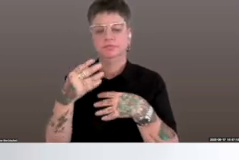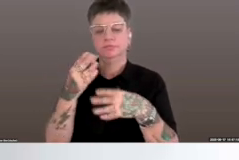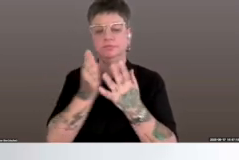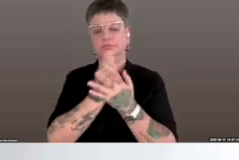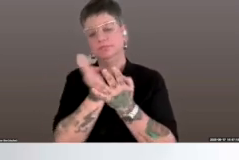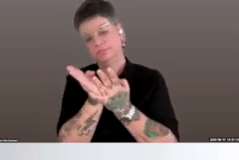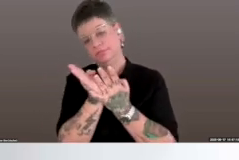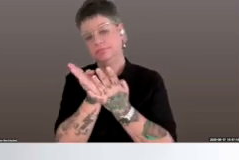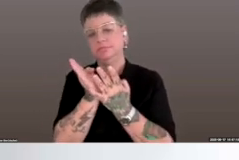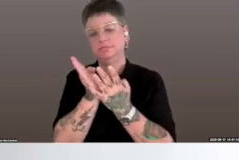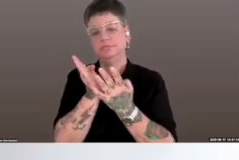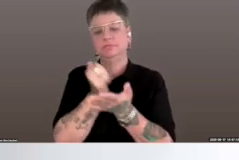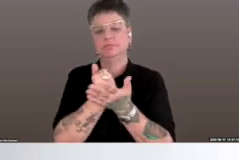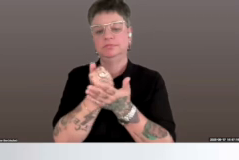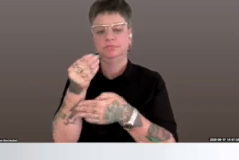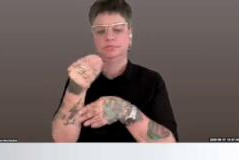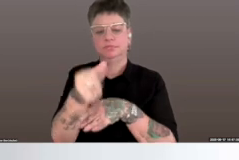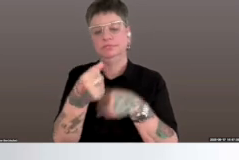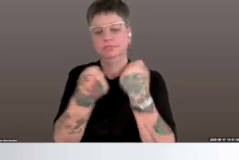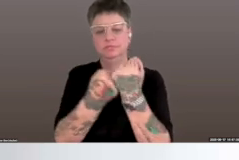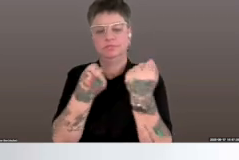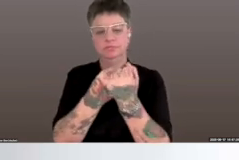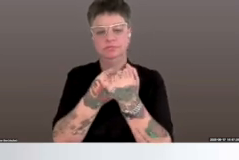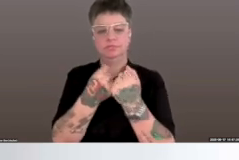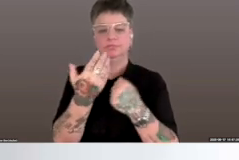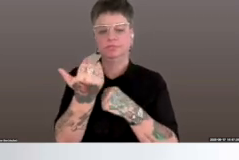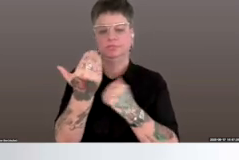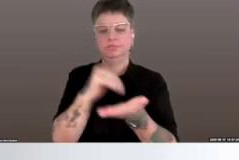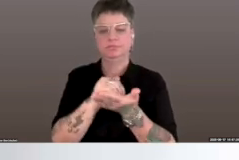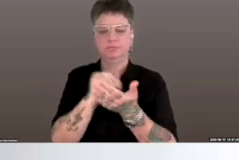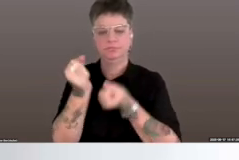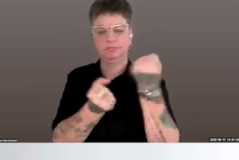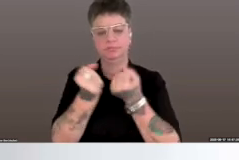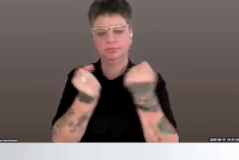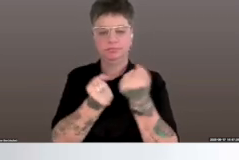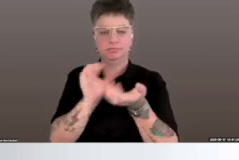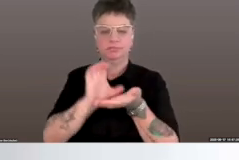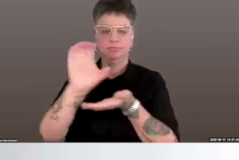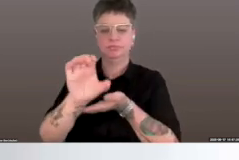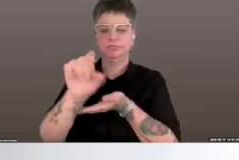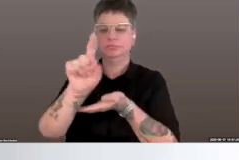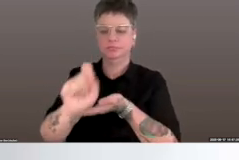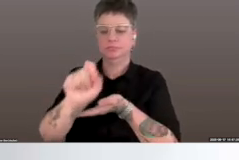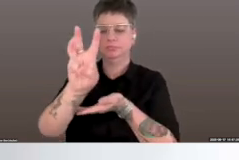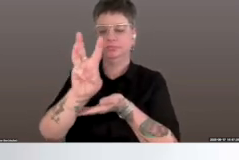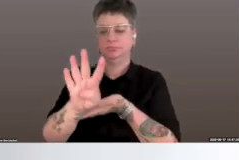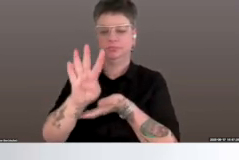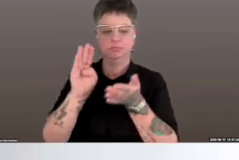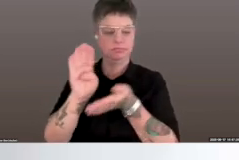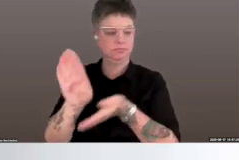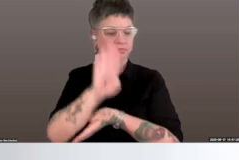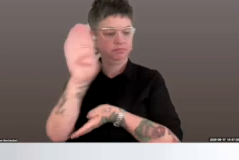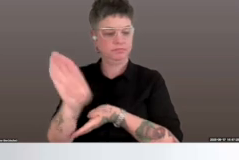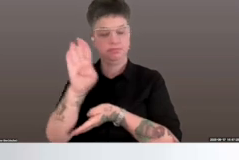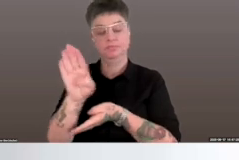we've helped fund more than 15,000 vehicles with a total program allocation of $1.64 billion, a significant